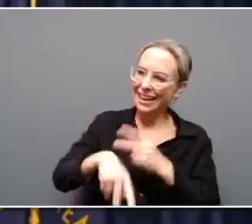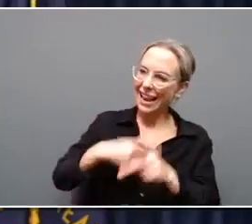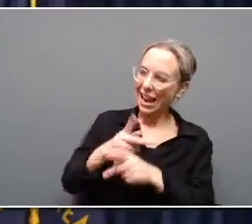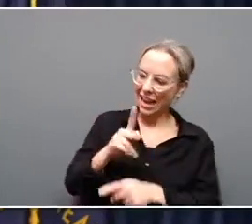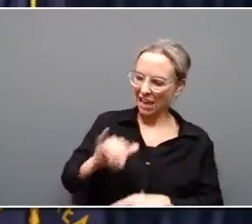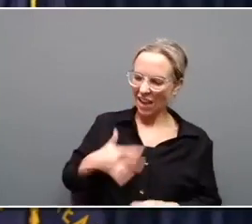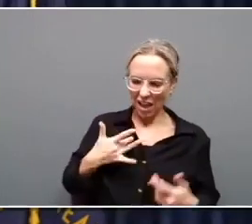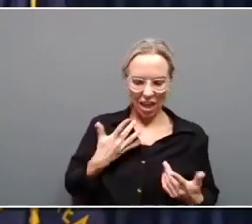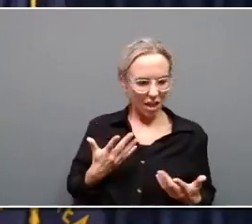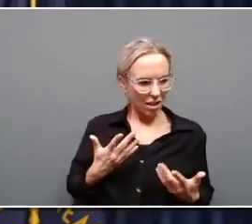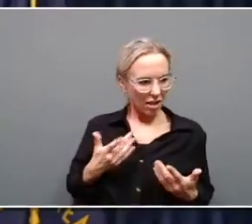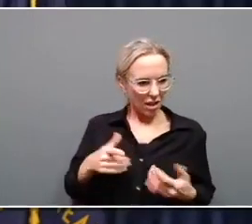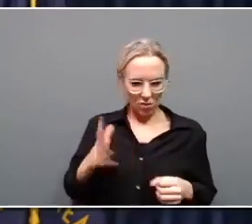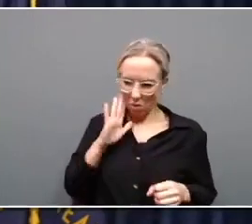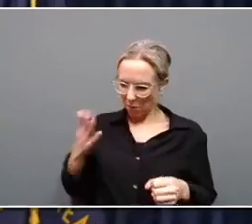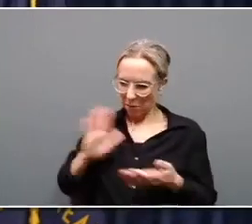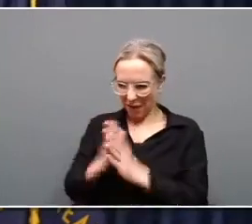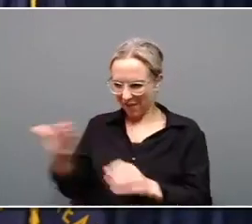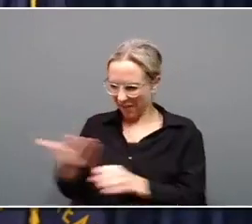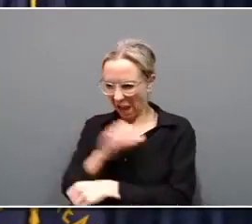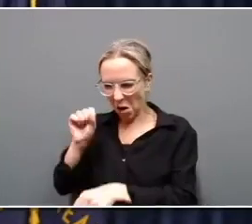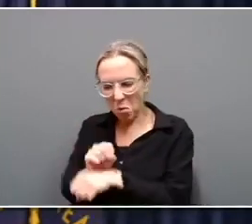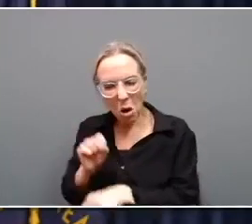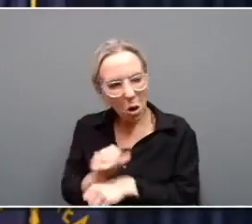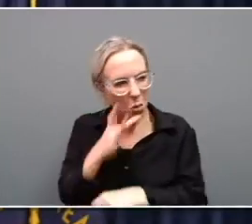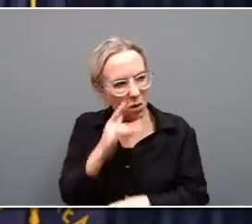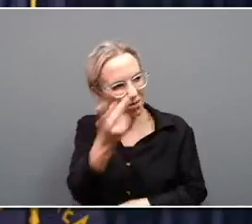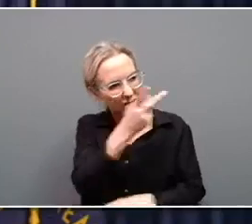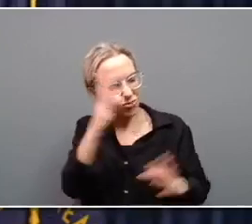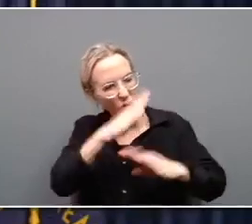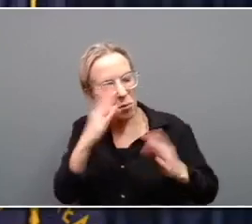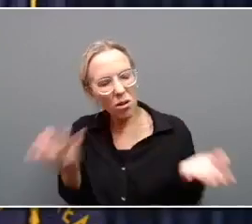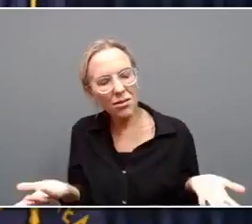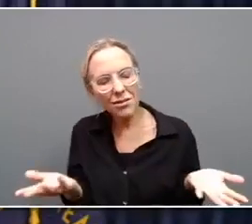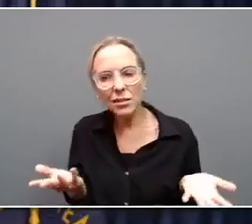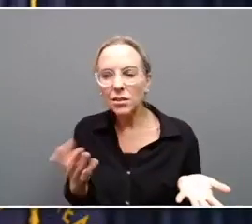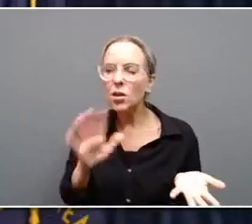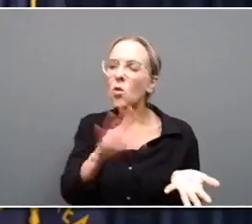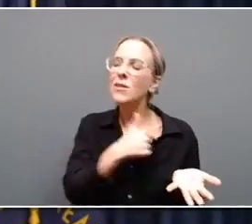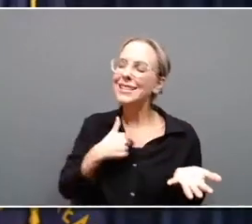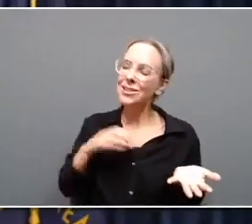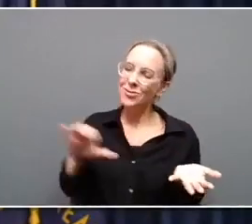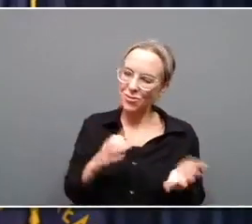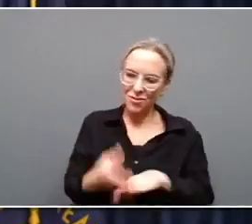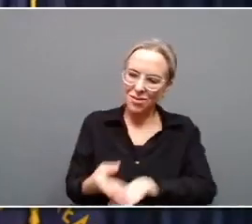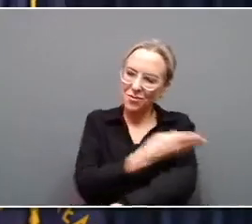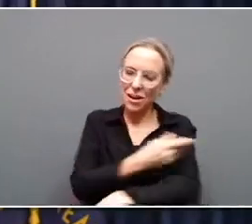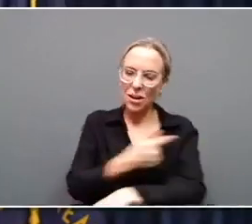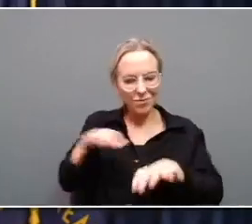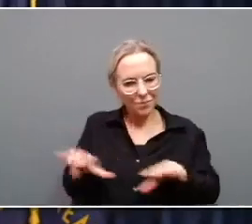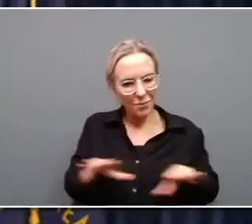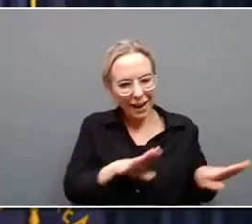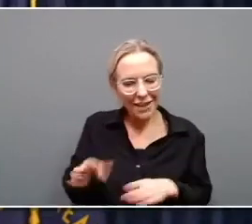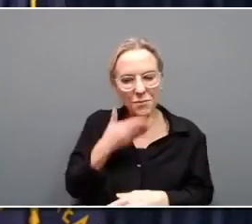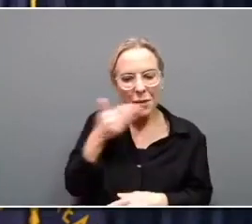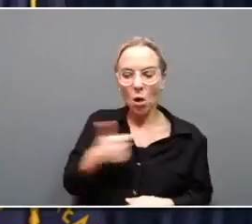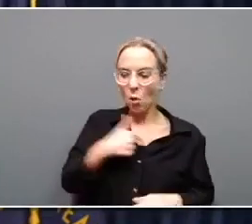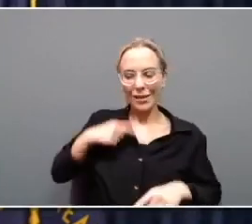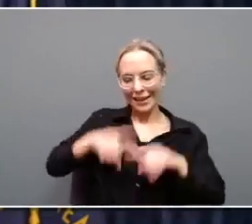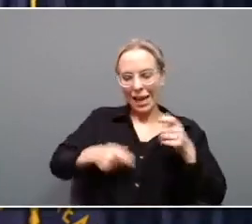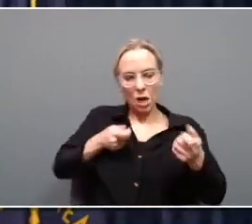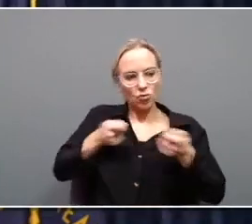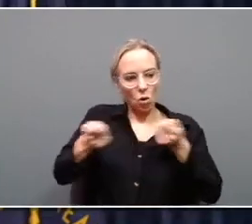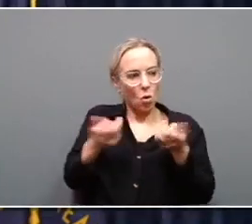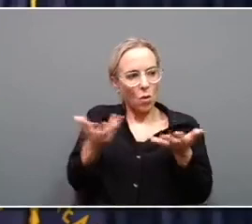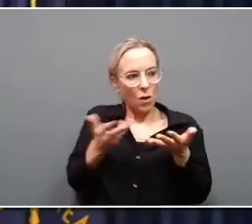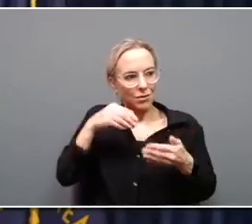work. And so we ought to be doing better. We ought to be acting better. And while we can't control what's going on in